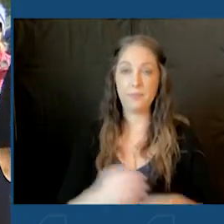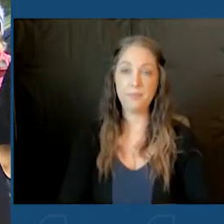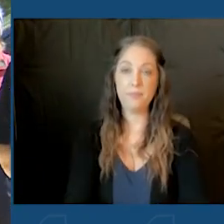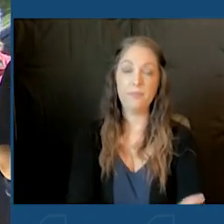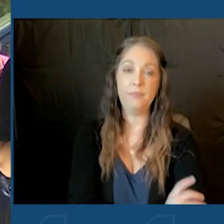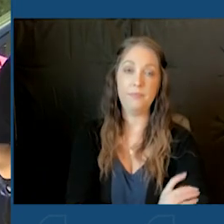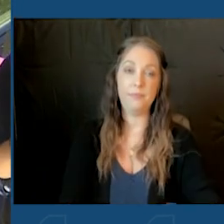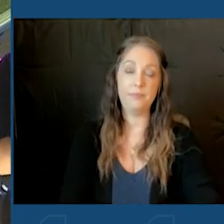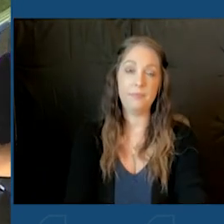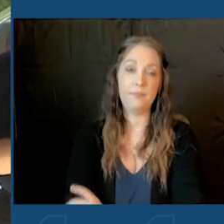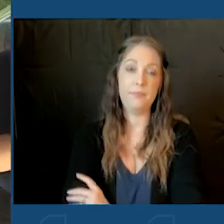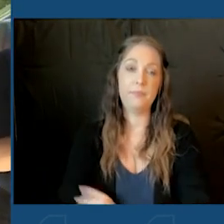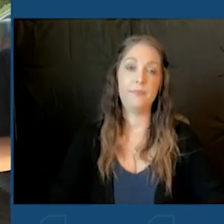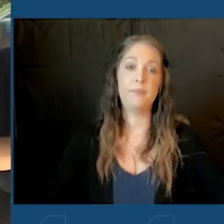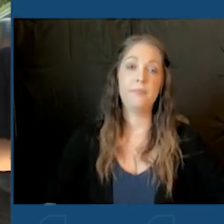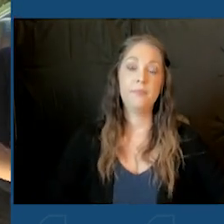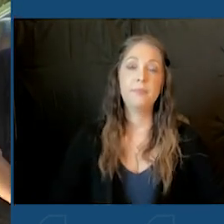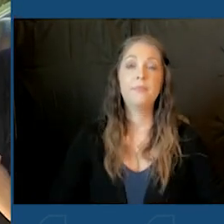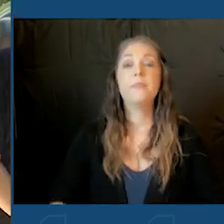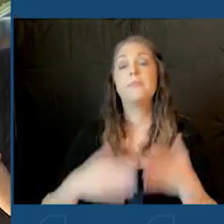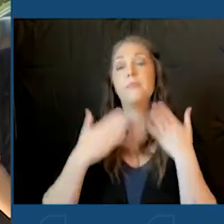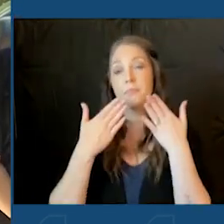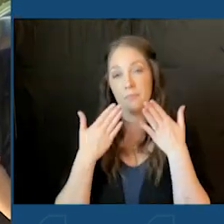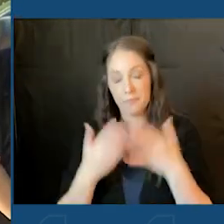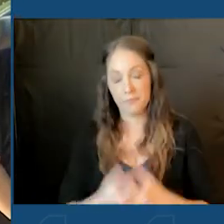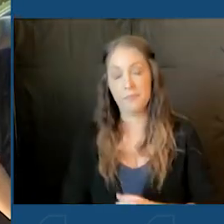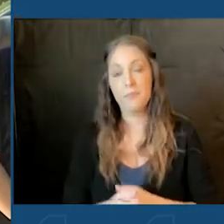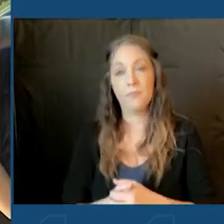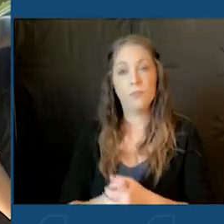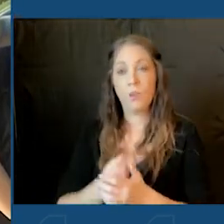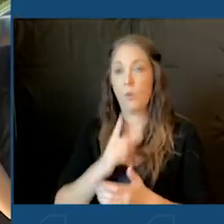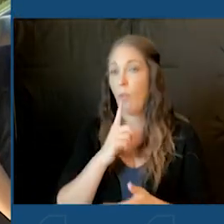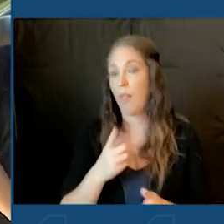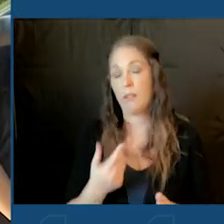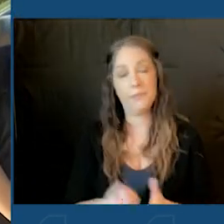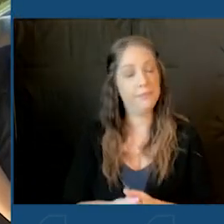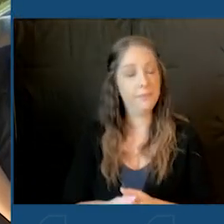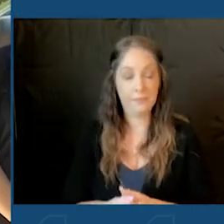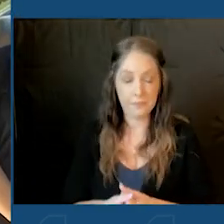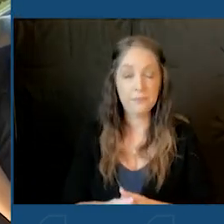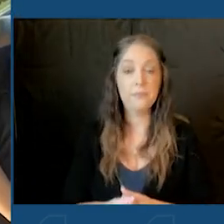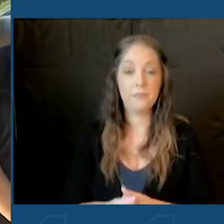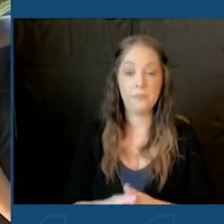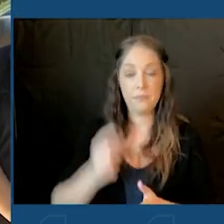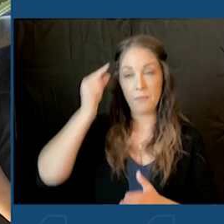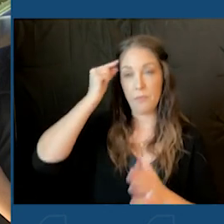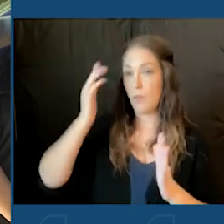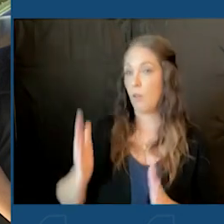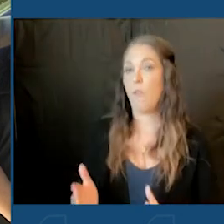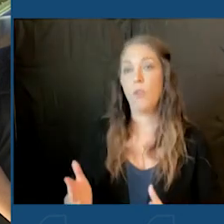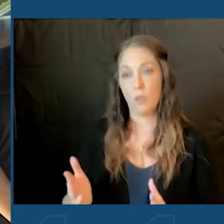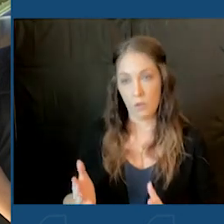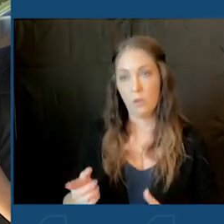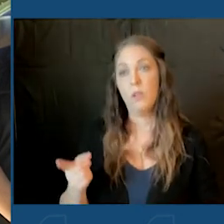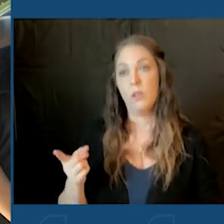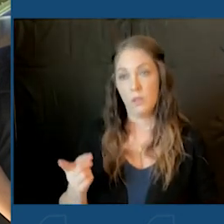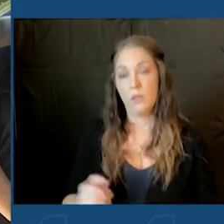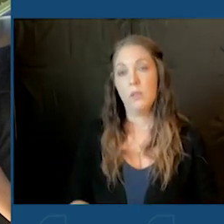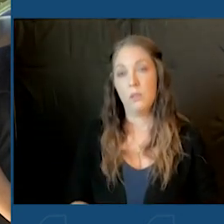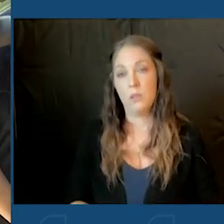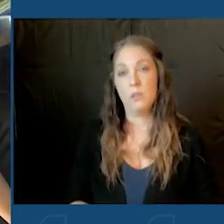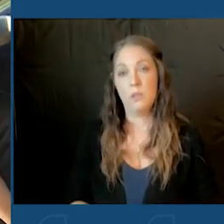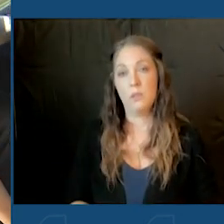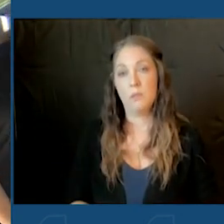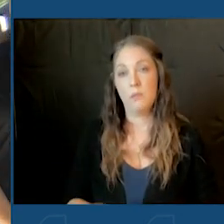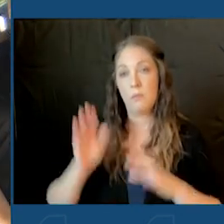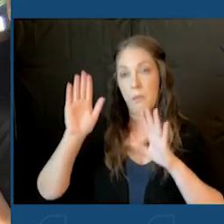Thank you. Thank you so much. And really to Governor Hochul, amazing to